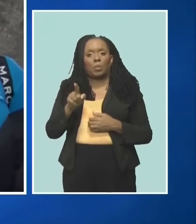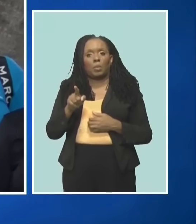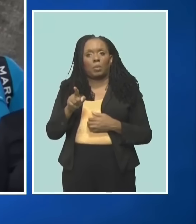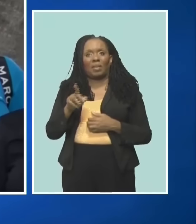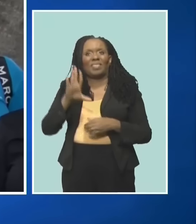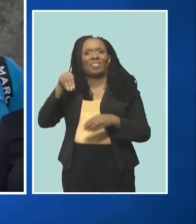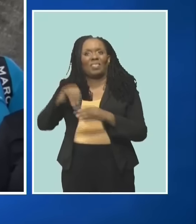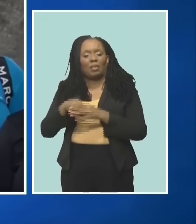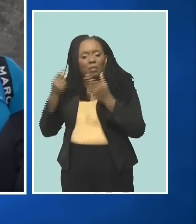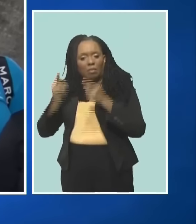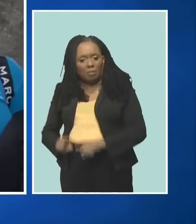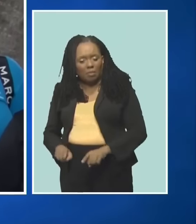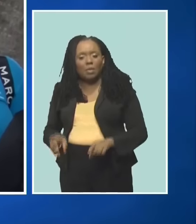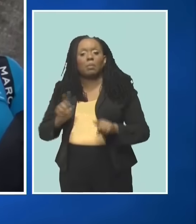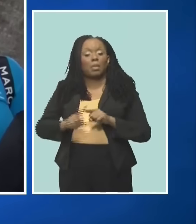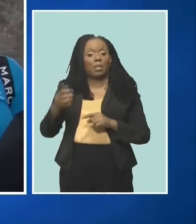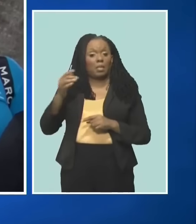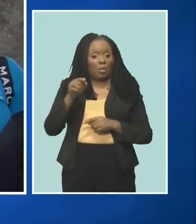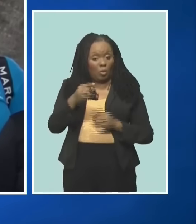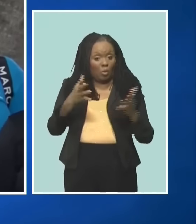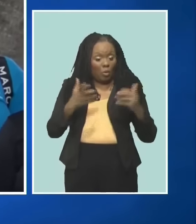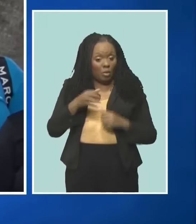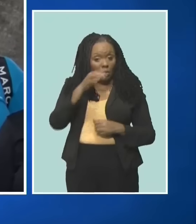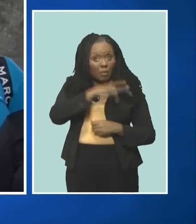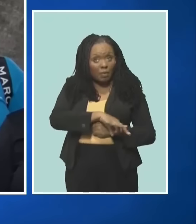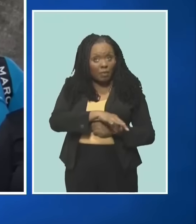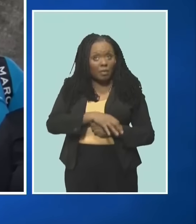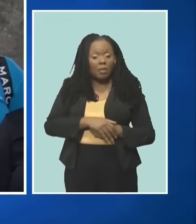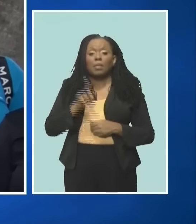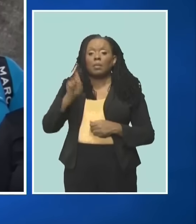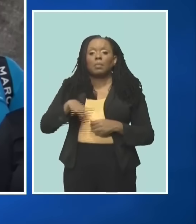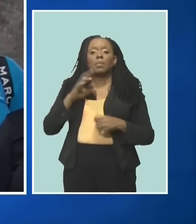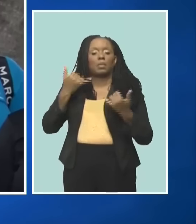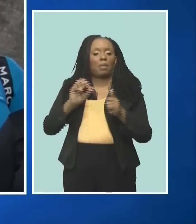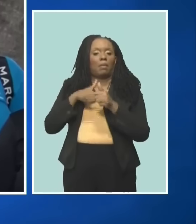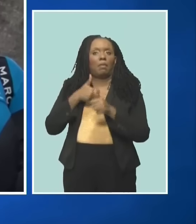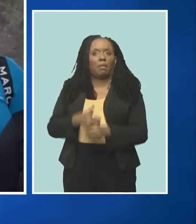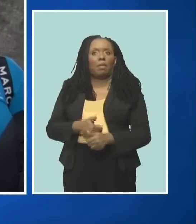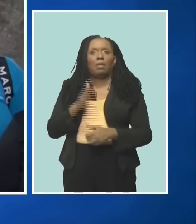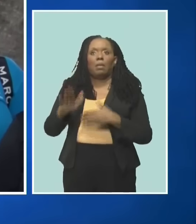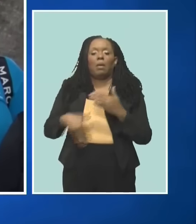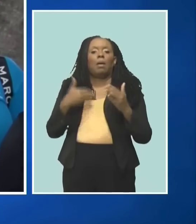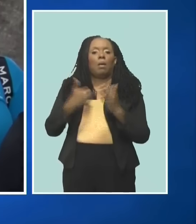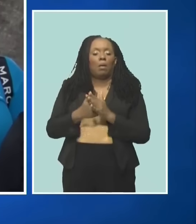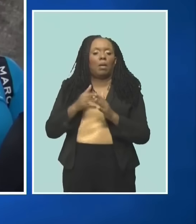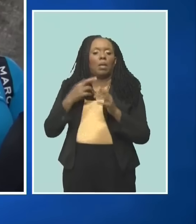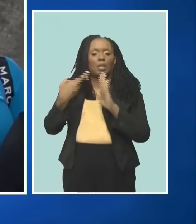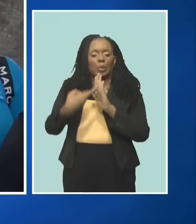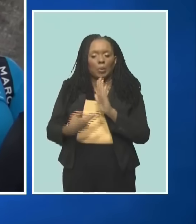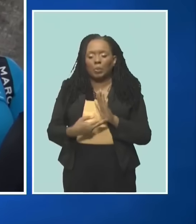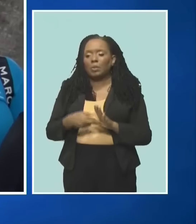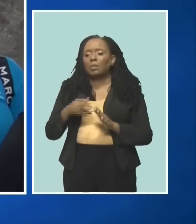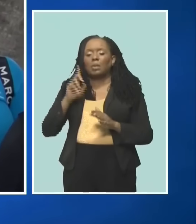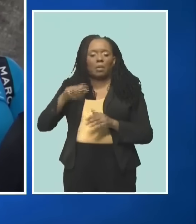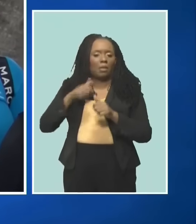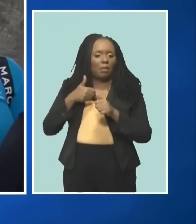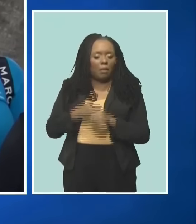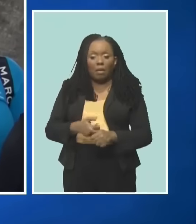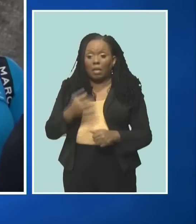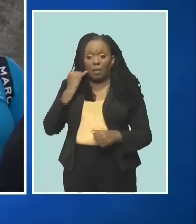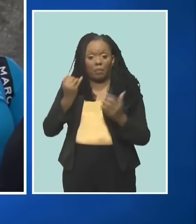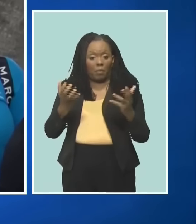you want to benefit from concessions, you must now follow as an employer the collective agreement in order to get the